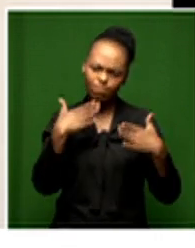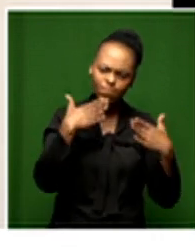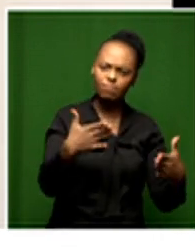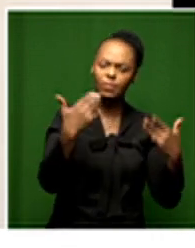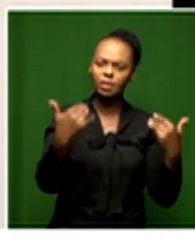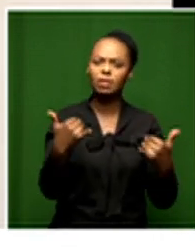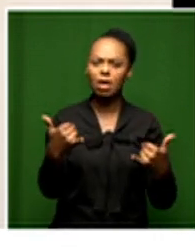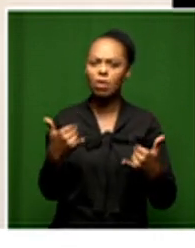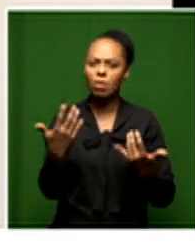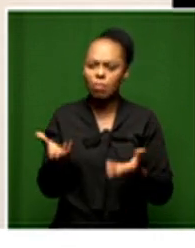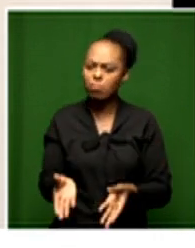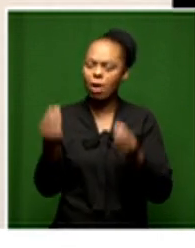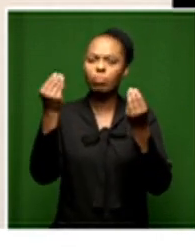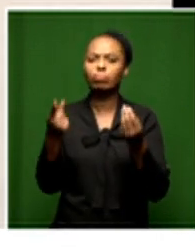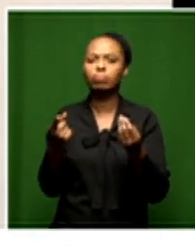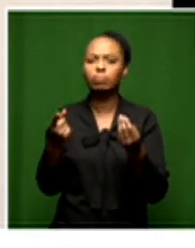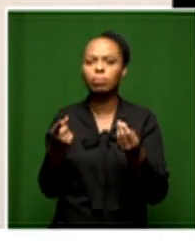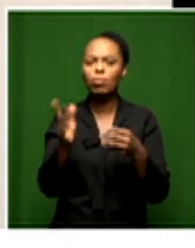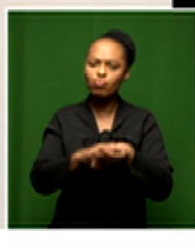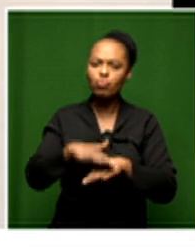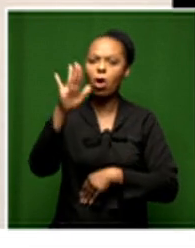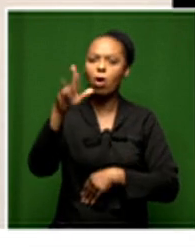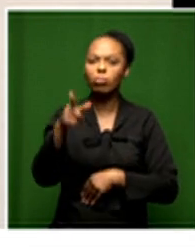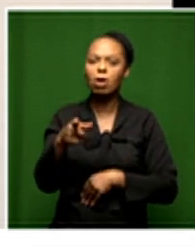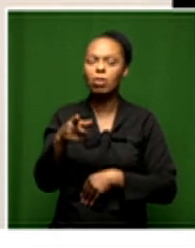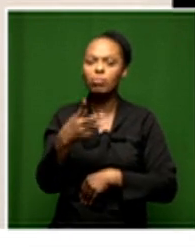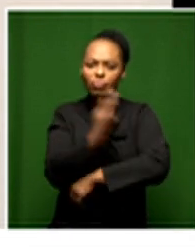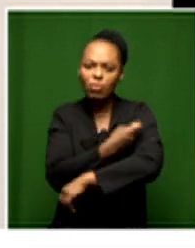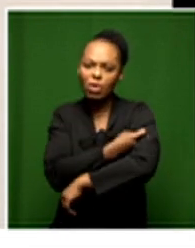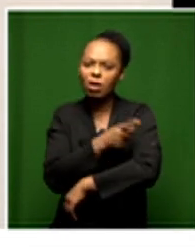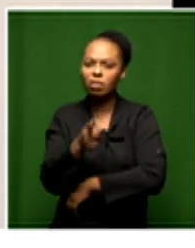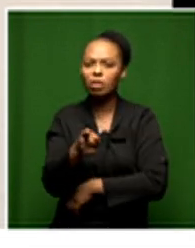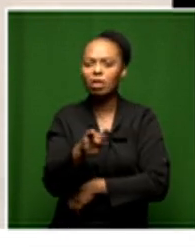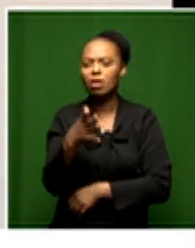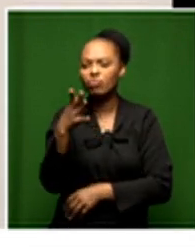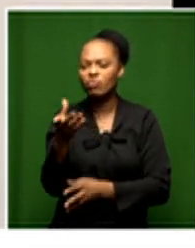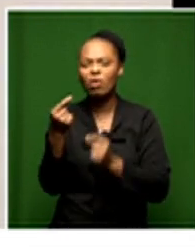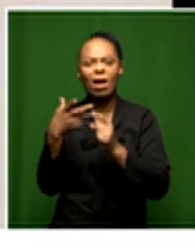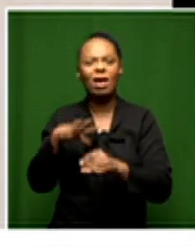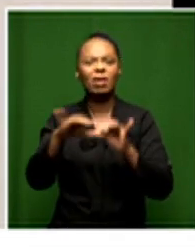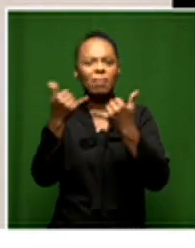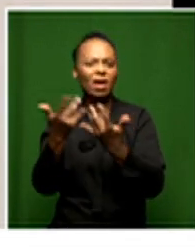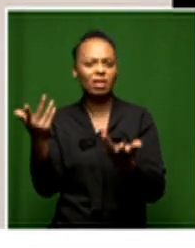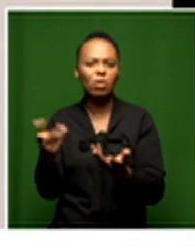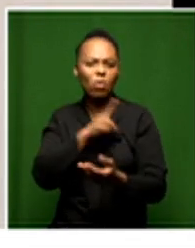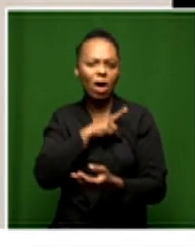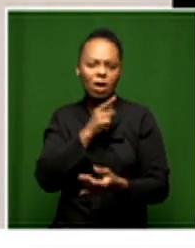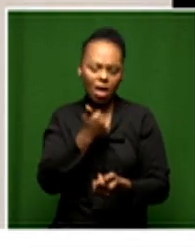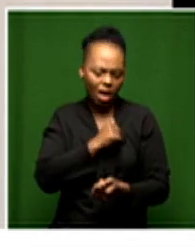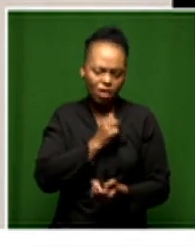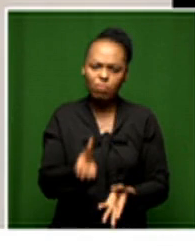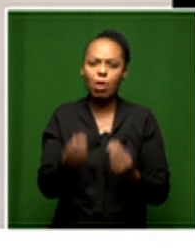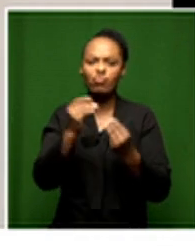could secure more doses coming from other companies, including Johnson & Johnson.